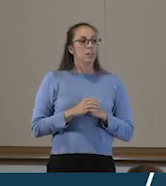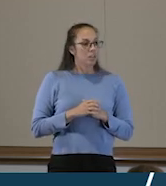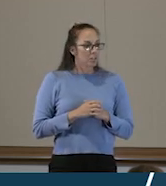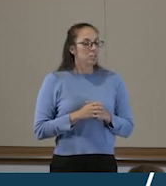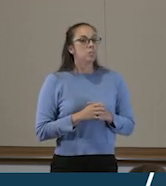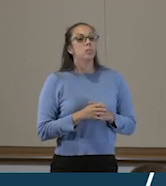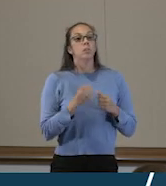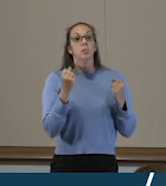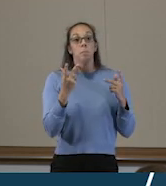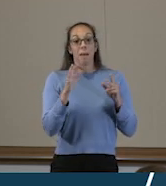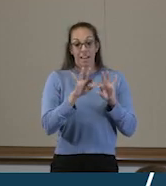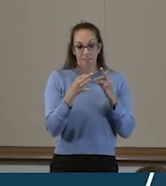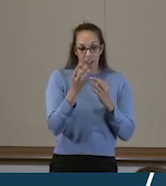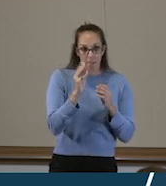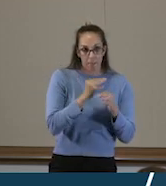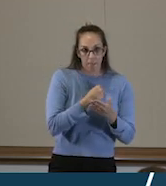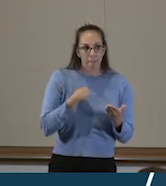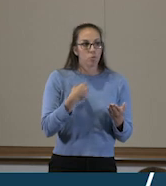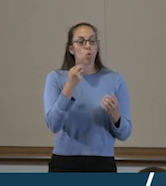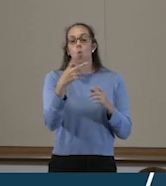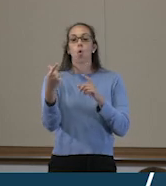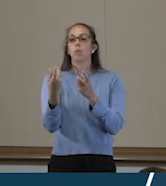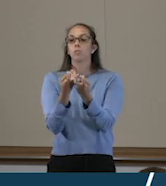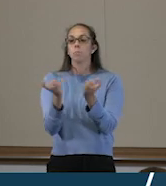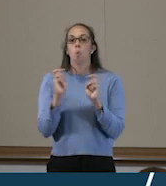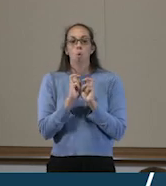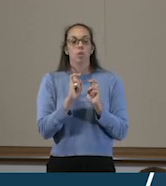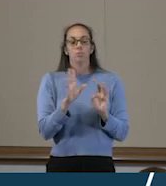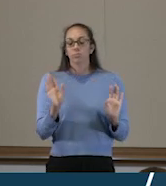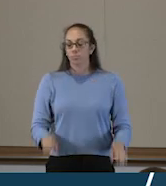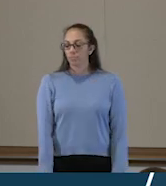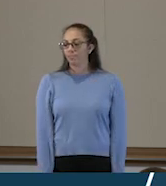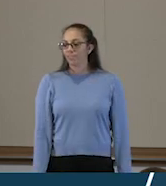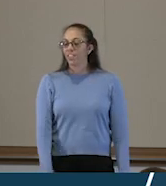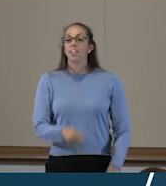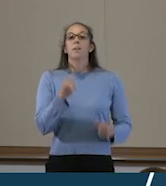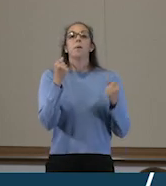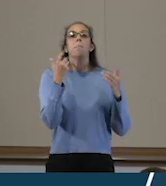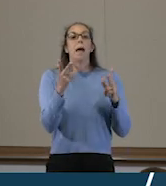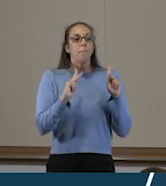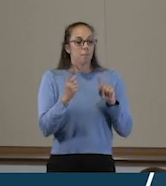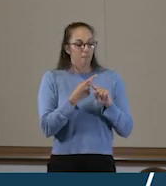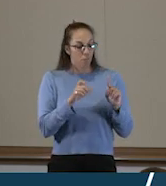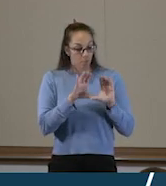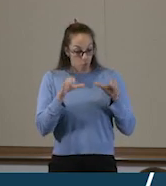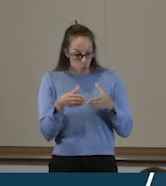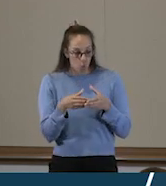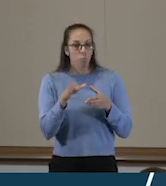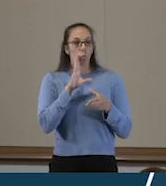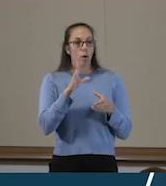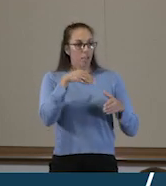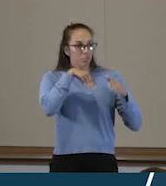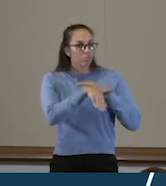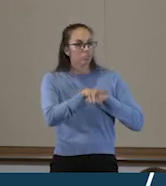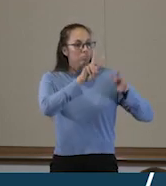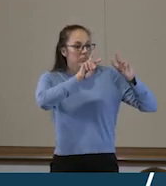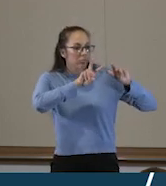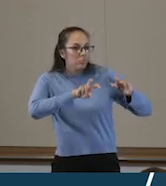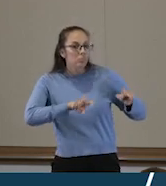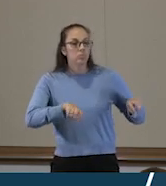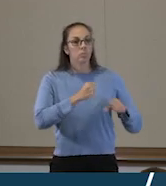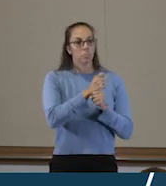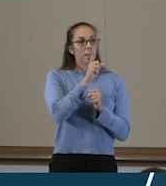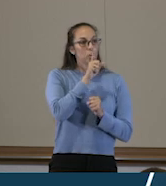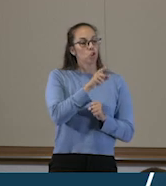come in, examine the potential ward, and then, go from there as to whether or